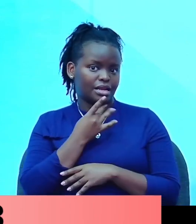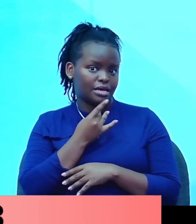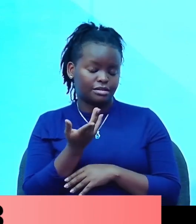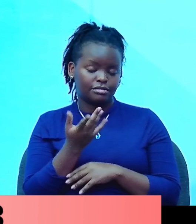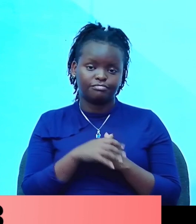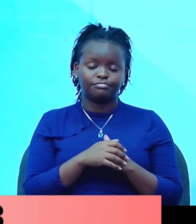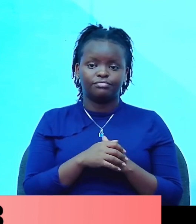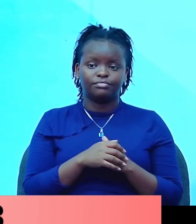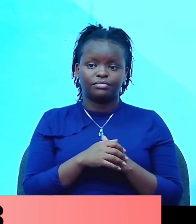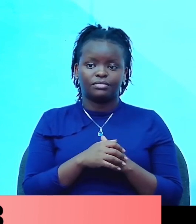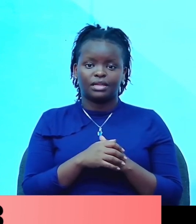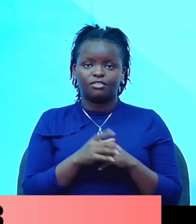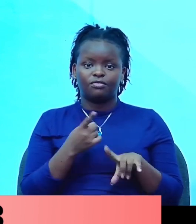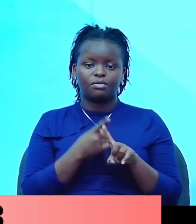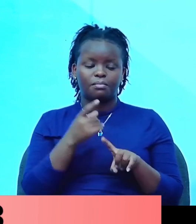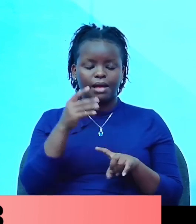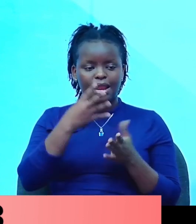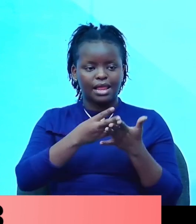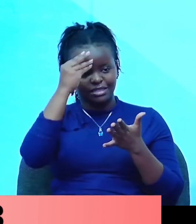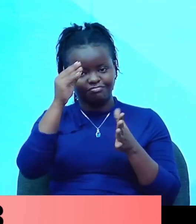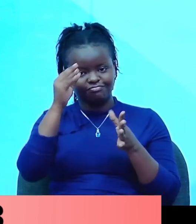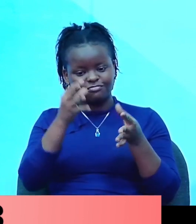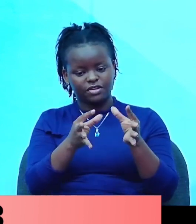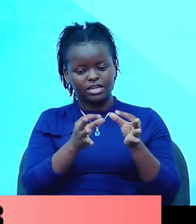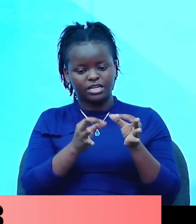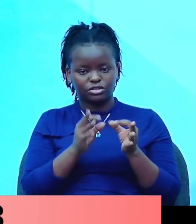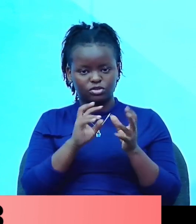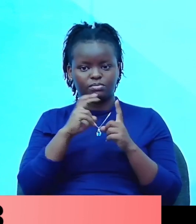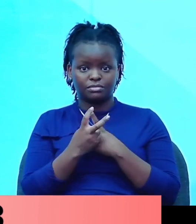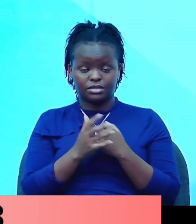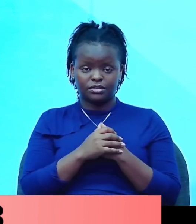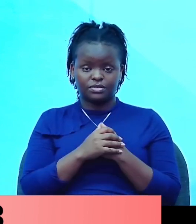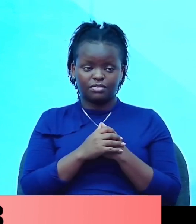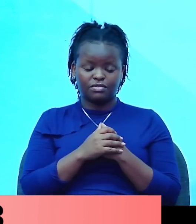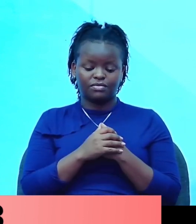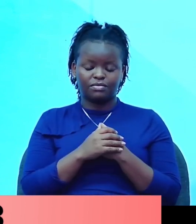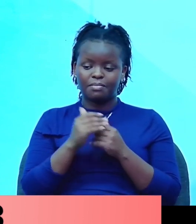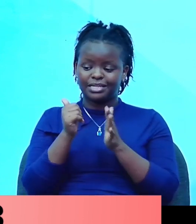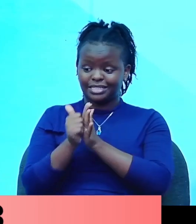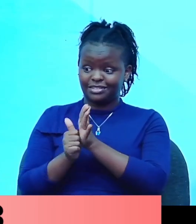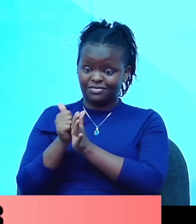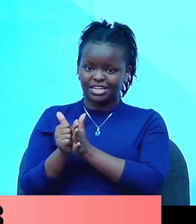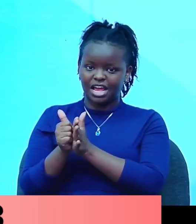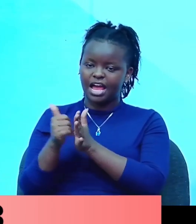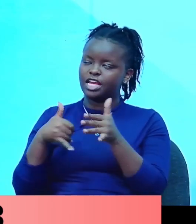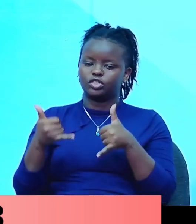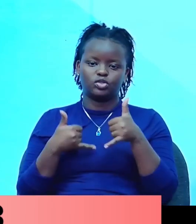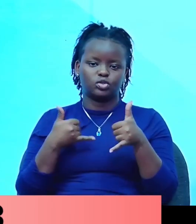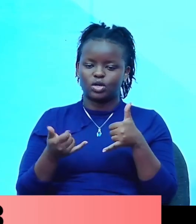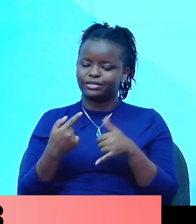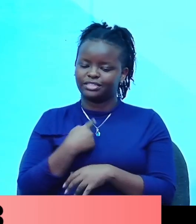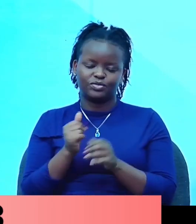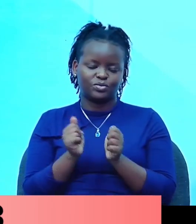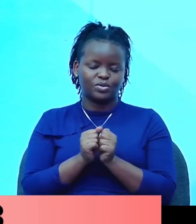Even from a learning financial perspective. Yeah. But on ground, when we are in Revvvisha, we will be enjoying ourselves together with this young